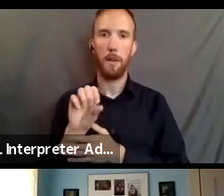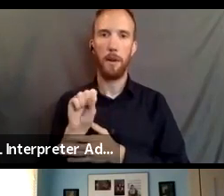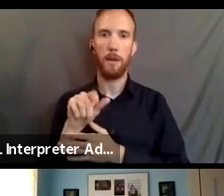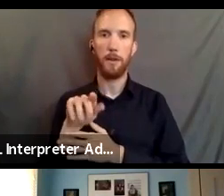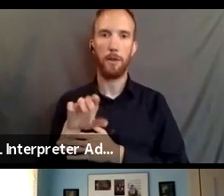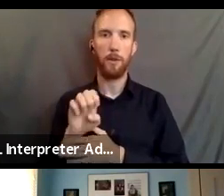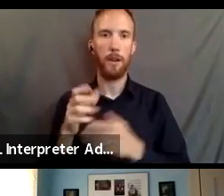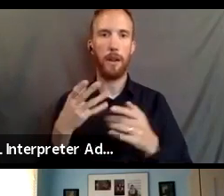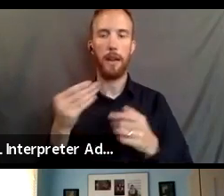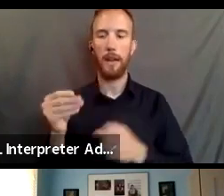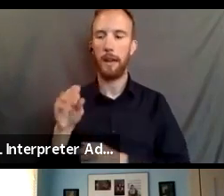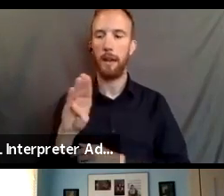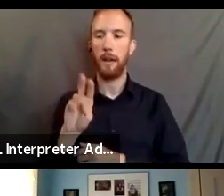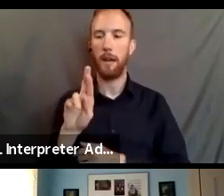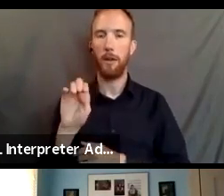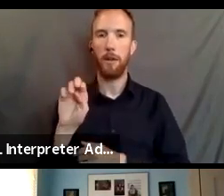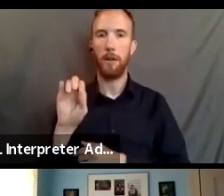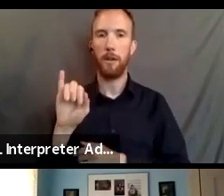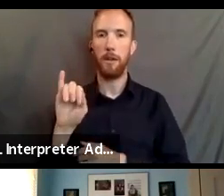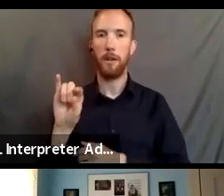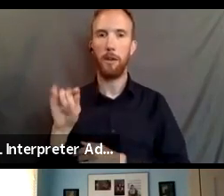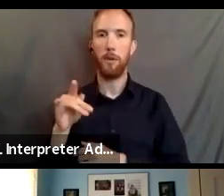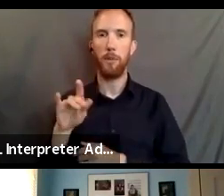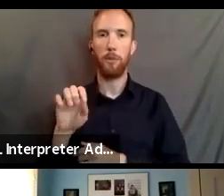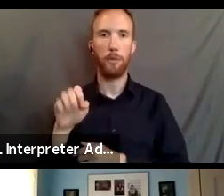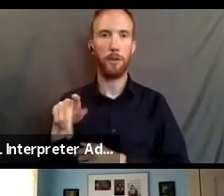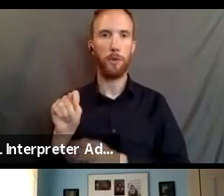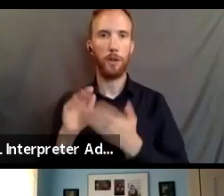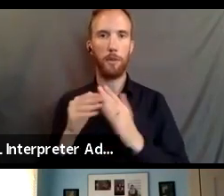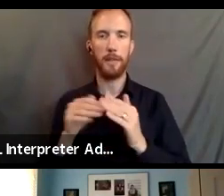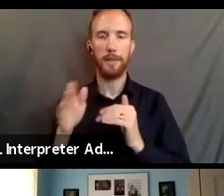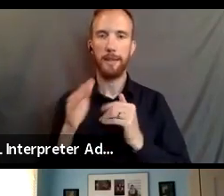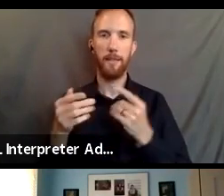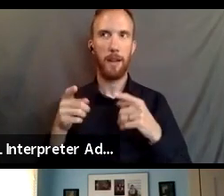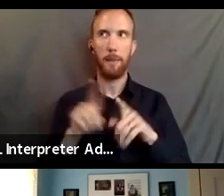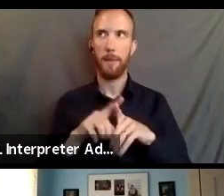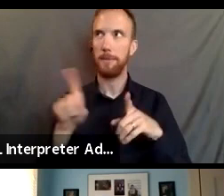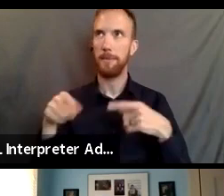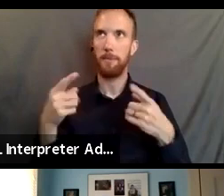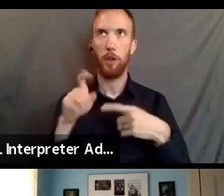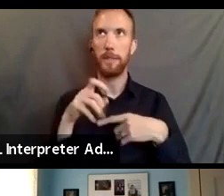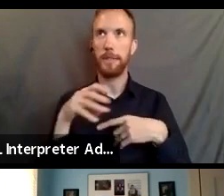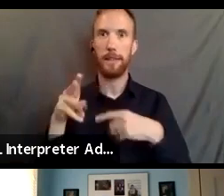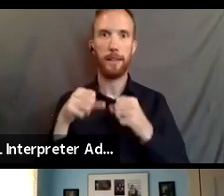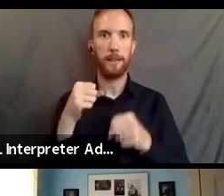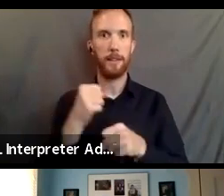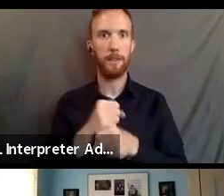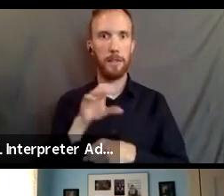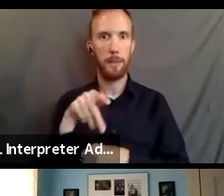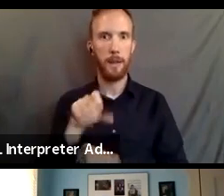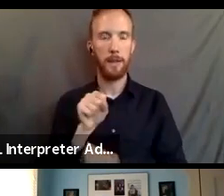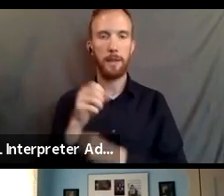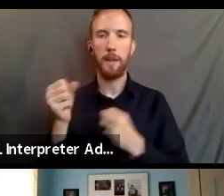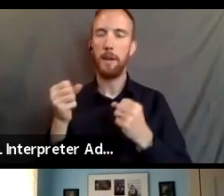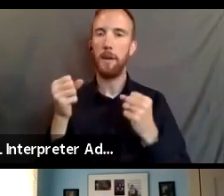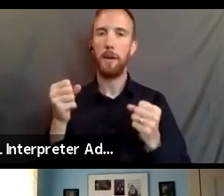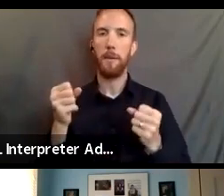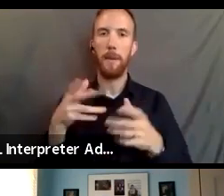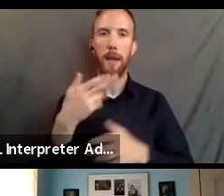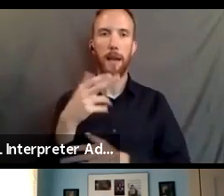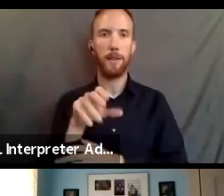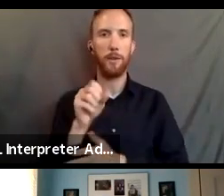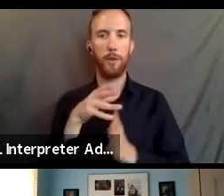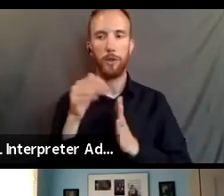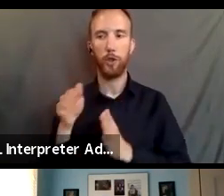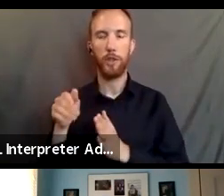fcps neighborhood high school in this 166 year history of cps generations of high school students in this area have had to